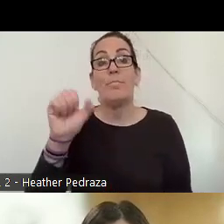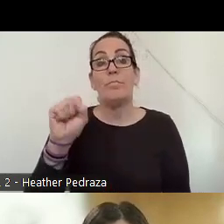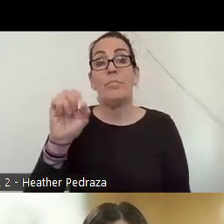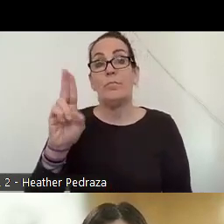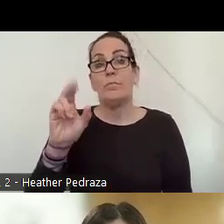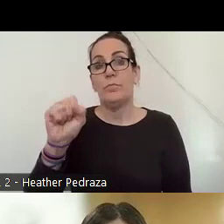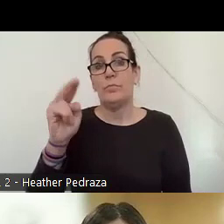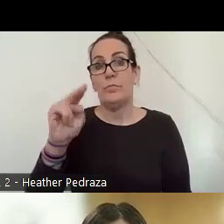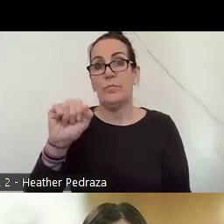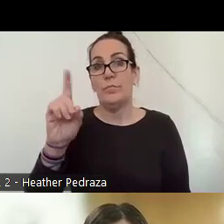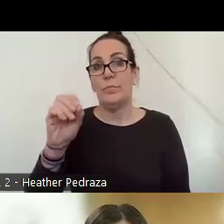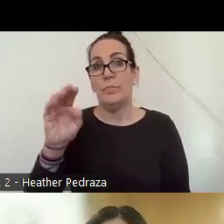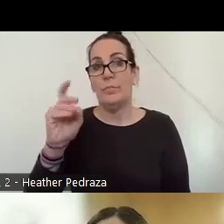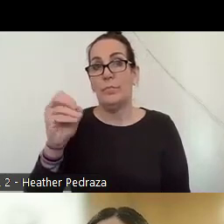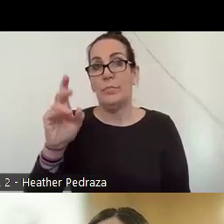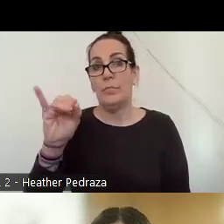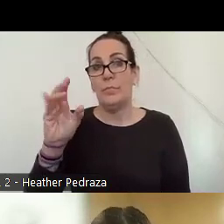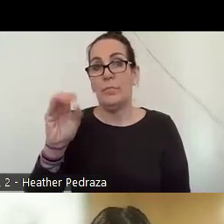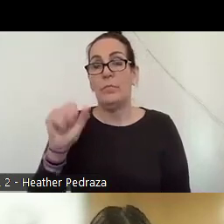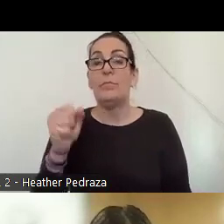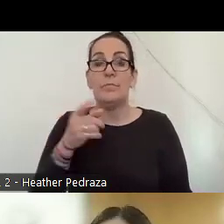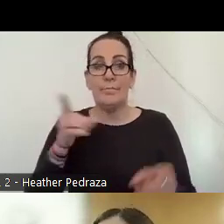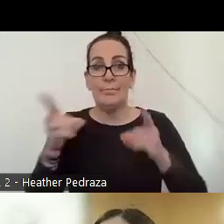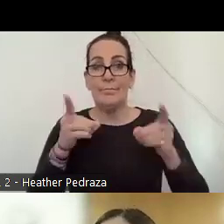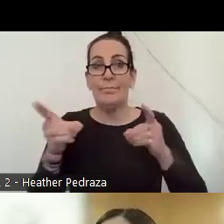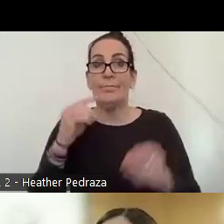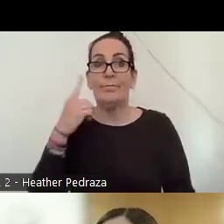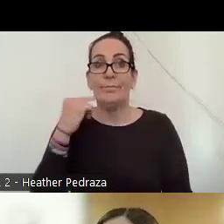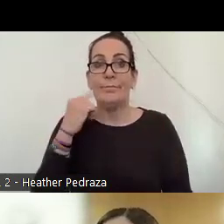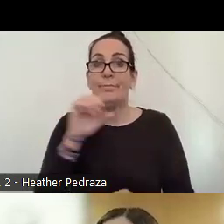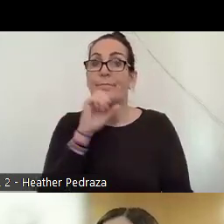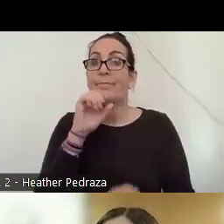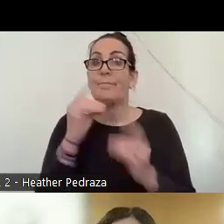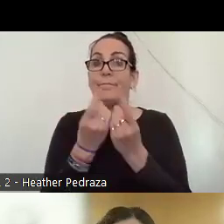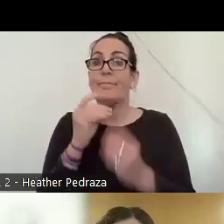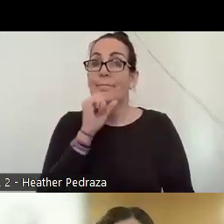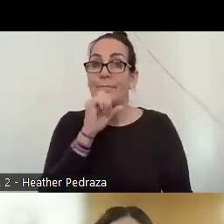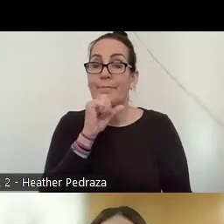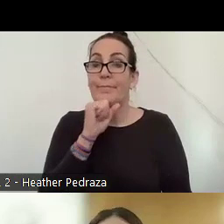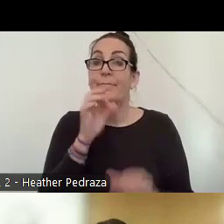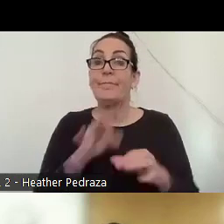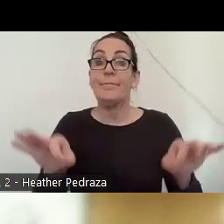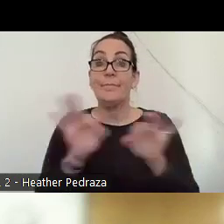joining today's meeting to provide us with some important updates. Thank you. She's here with us.